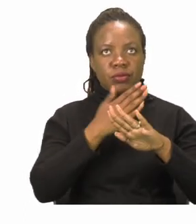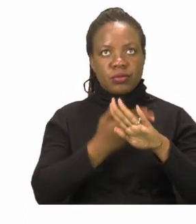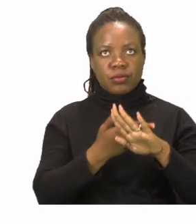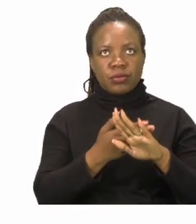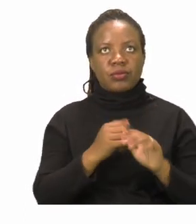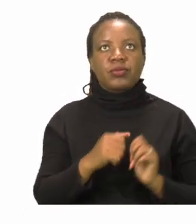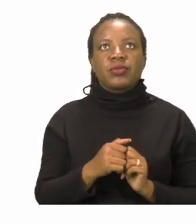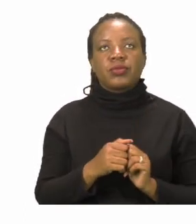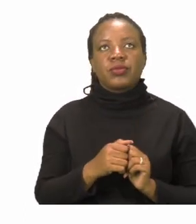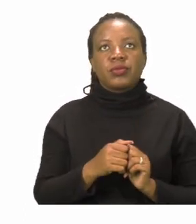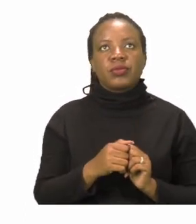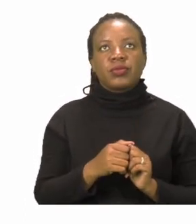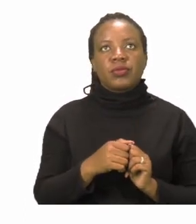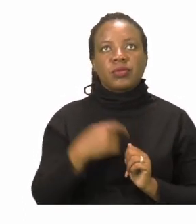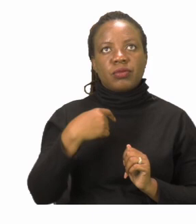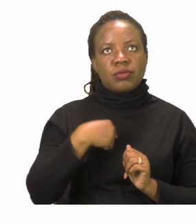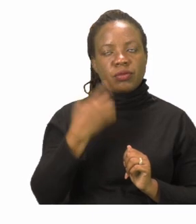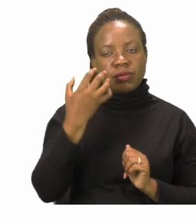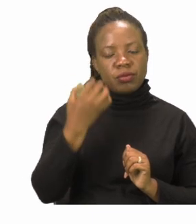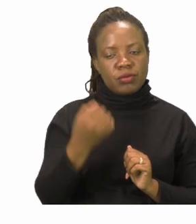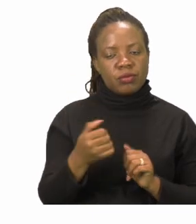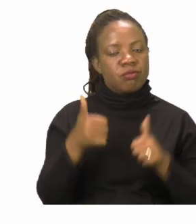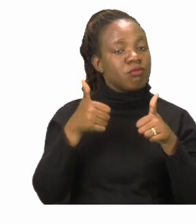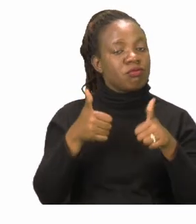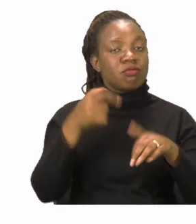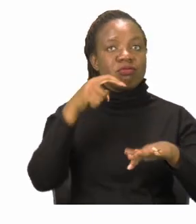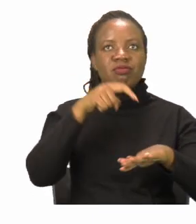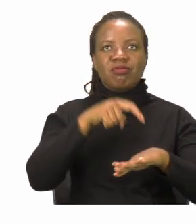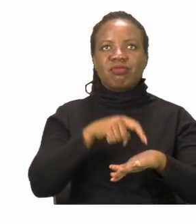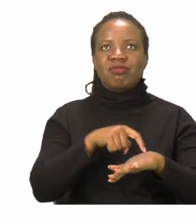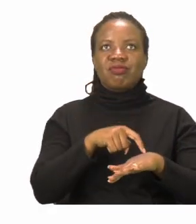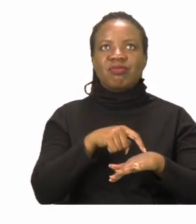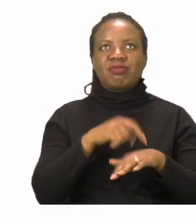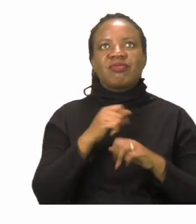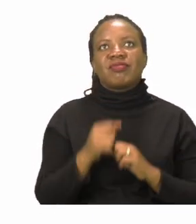together. I had a good time.